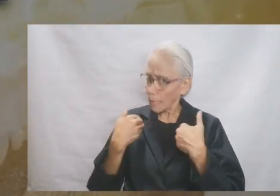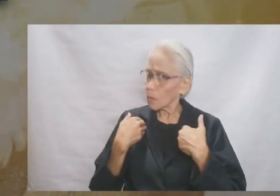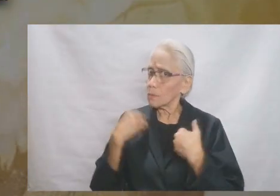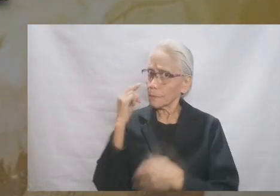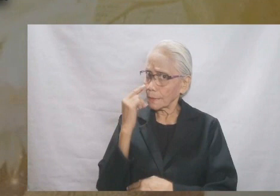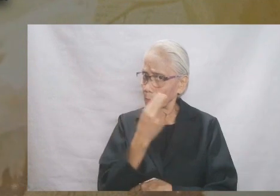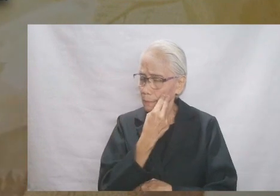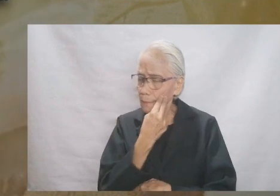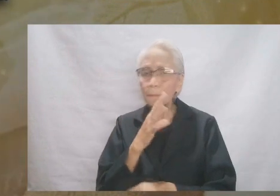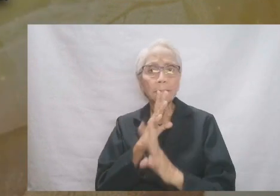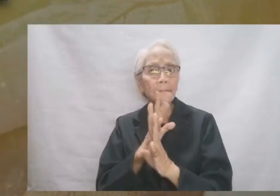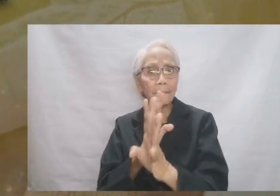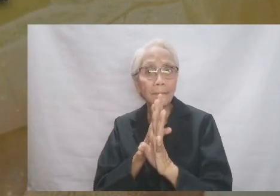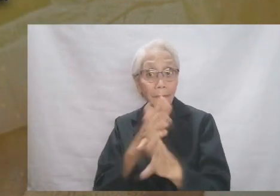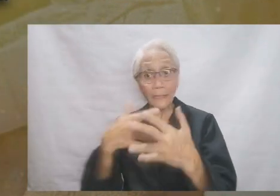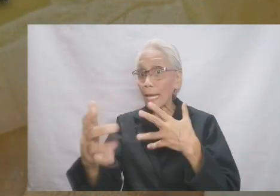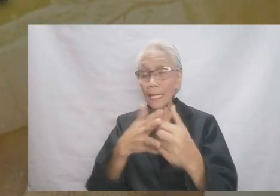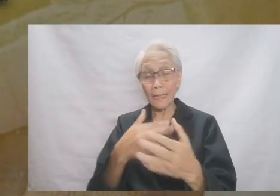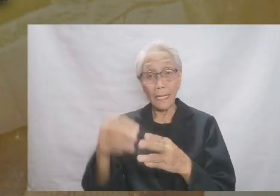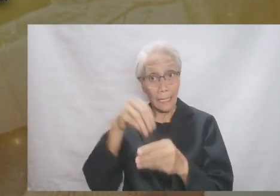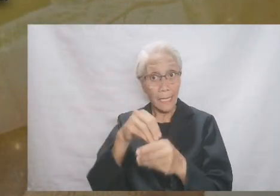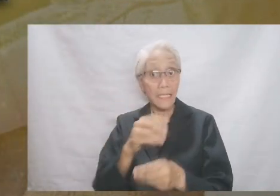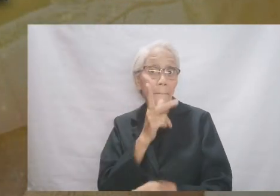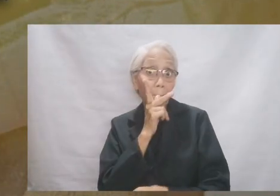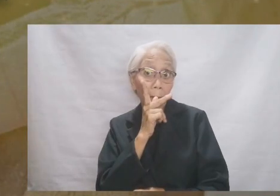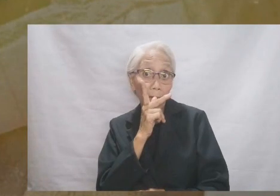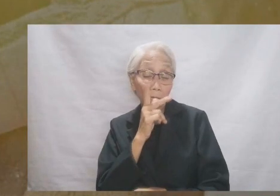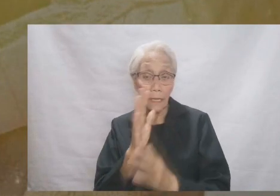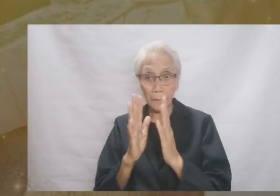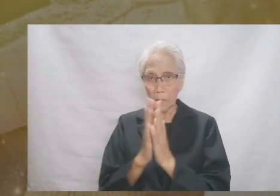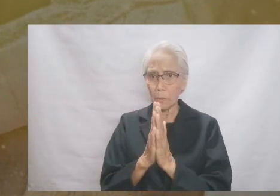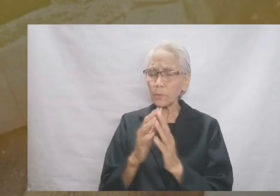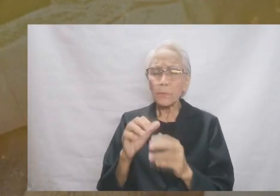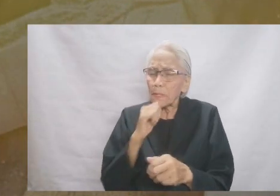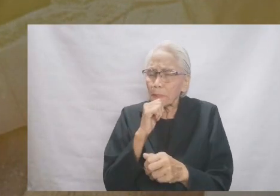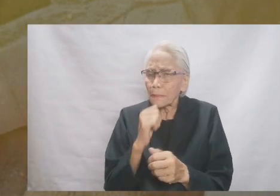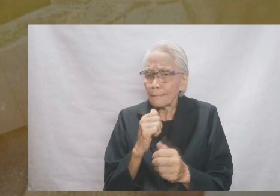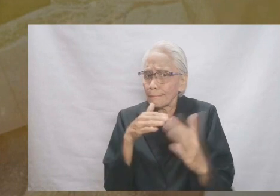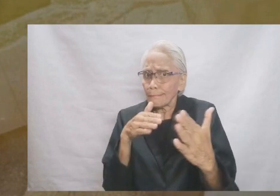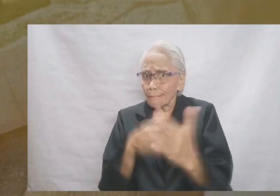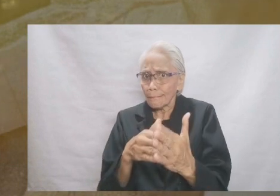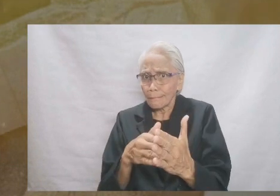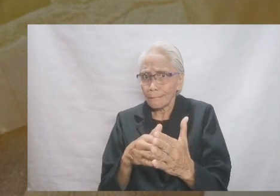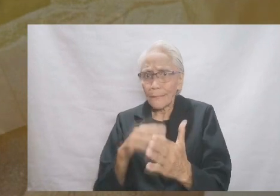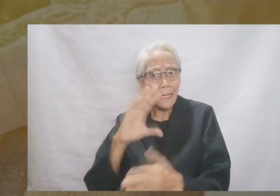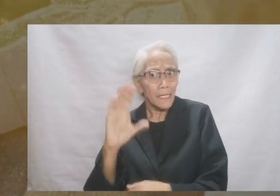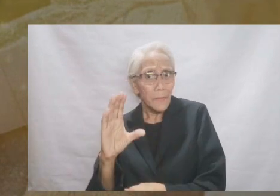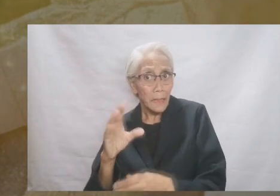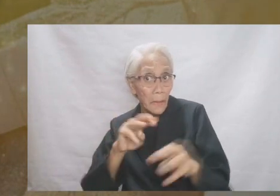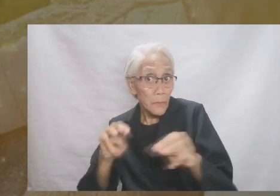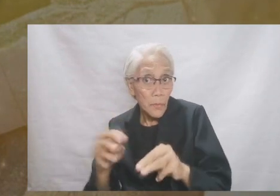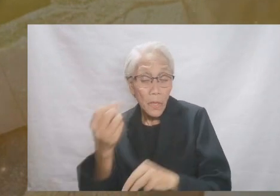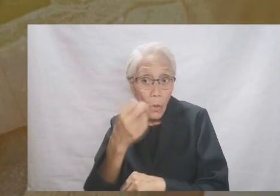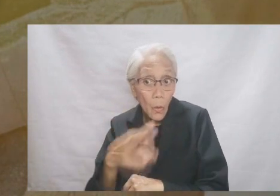had a speaking in tongues moment even in my own private prayer. So, this is not against the charismatic